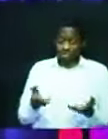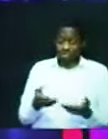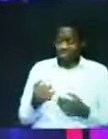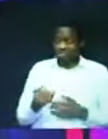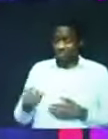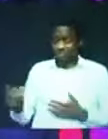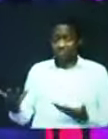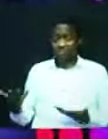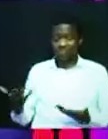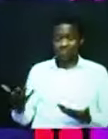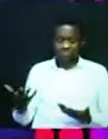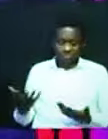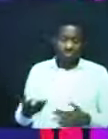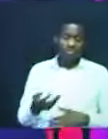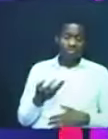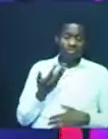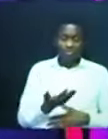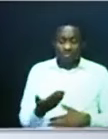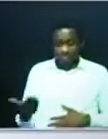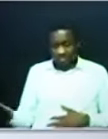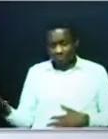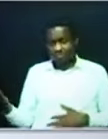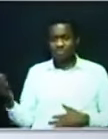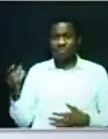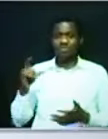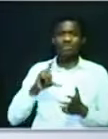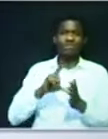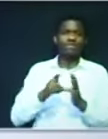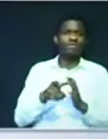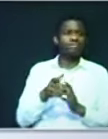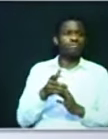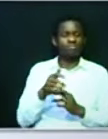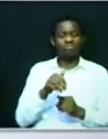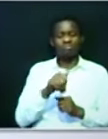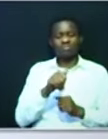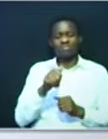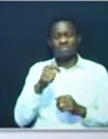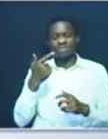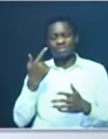ejapade ewa ha is both material and immaterial.